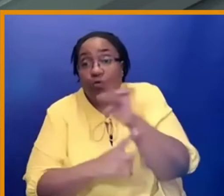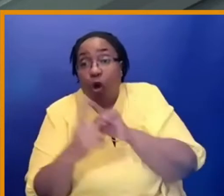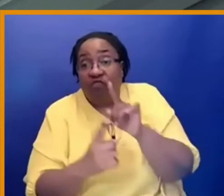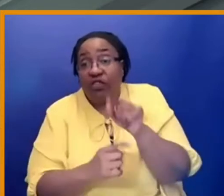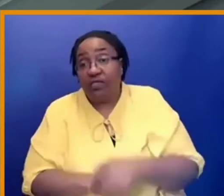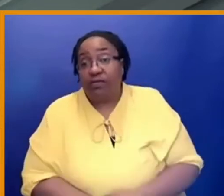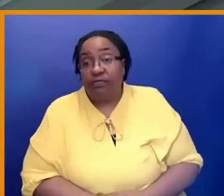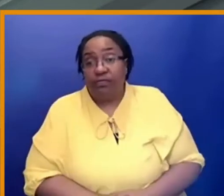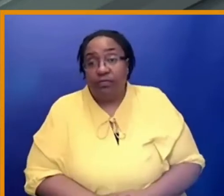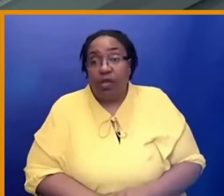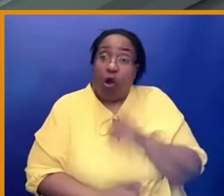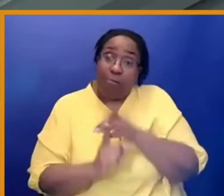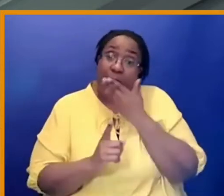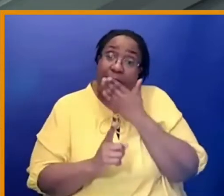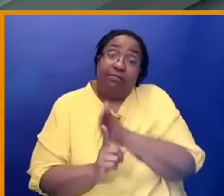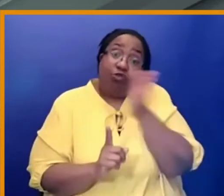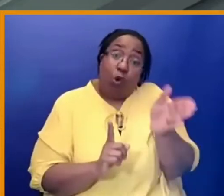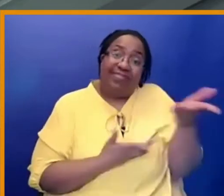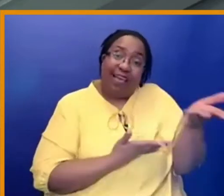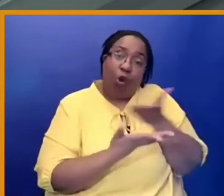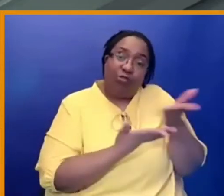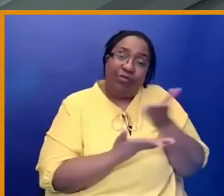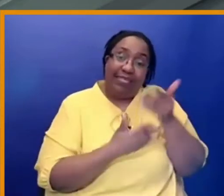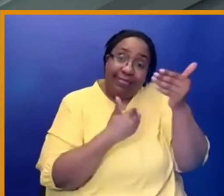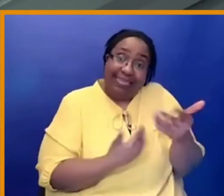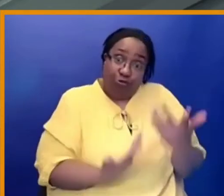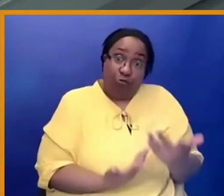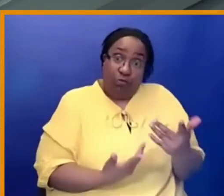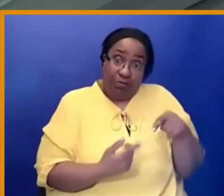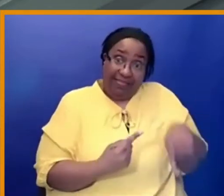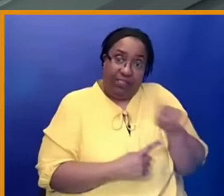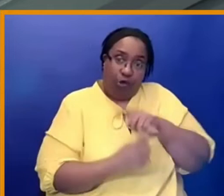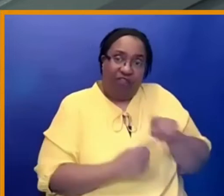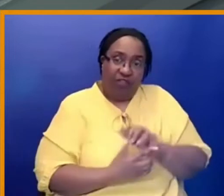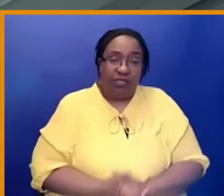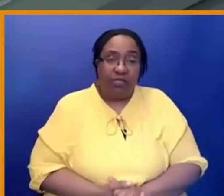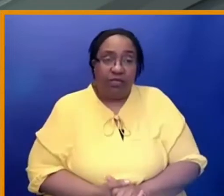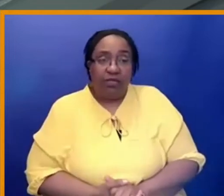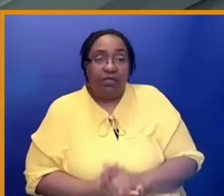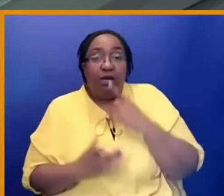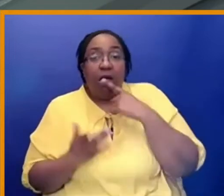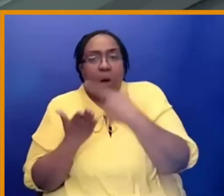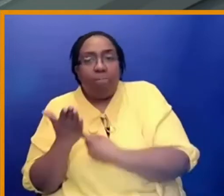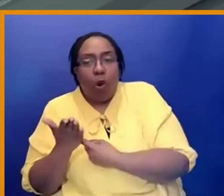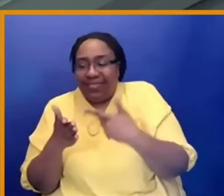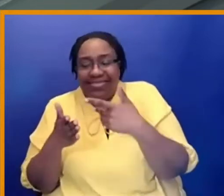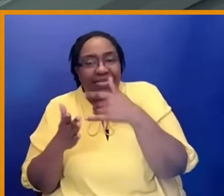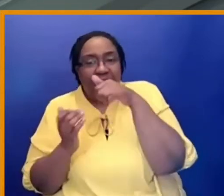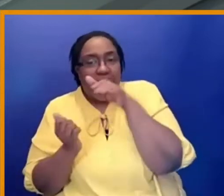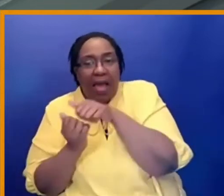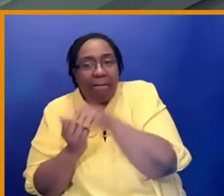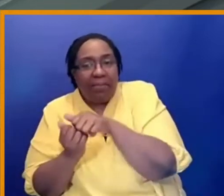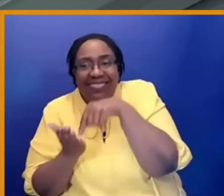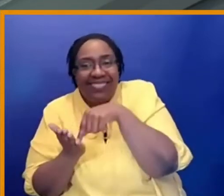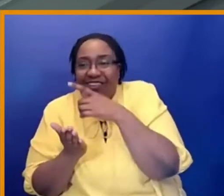consultation session. And then the final question is, what action will be taken to avoid policy papers being unavailable on the party website while